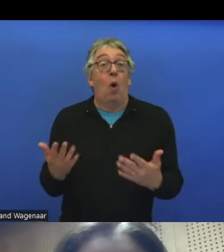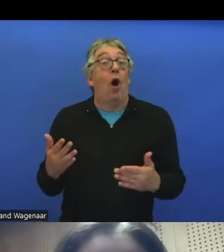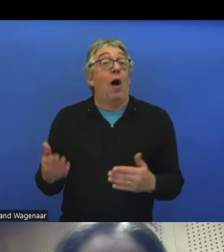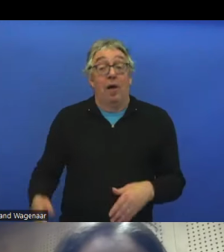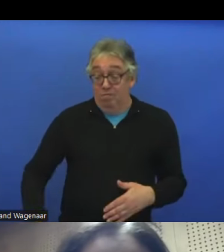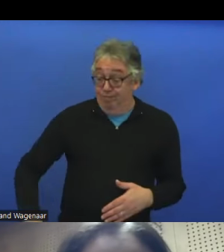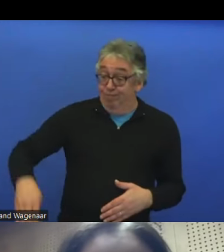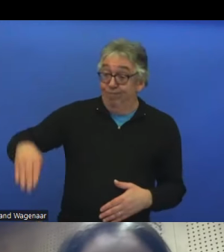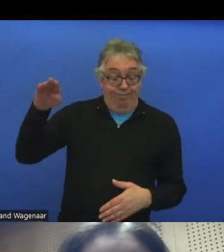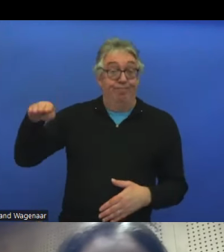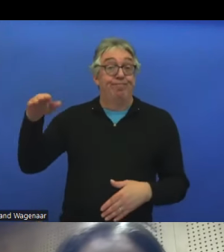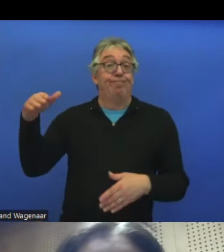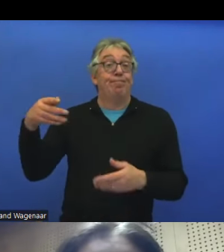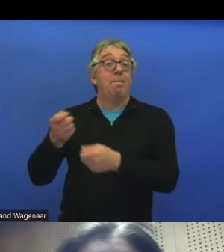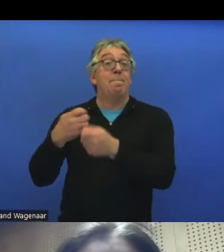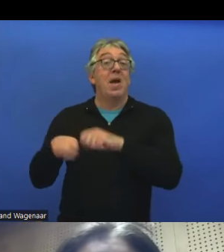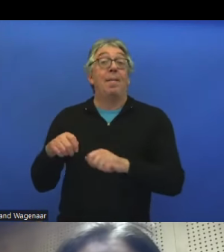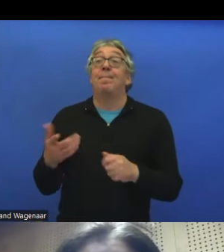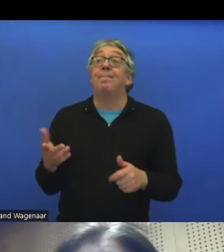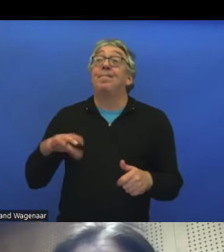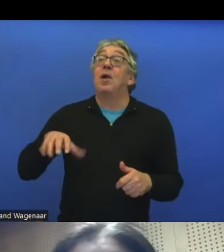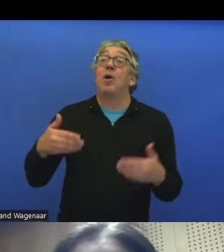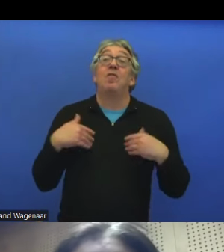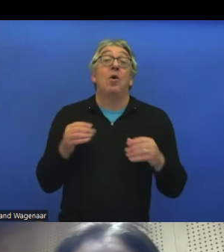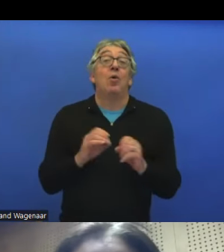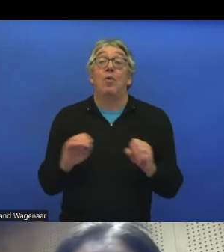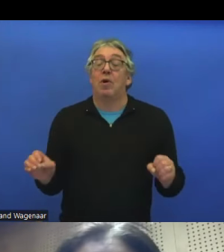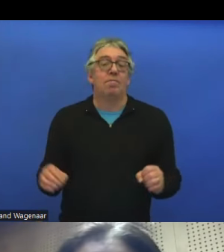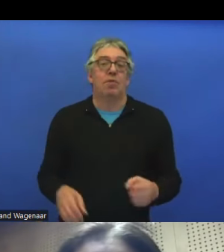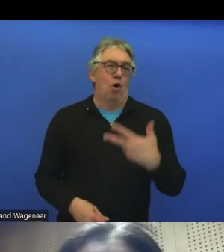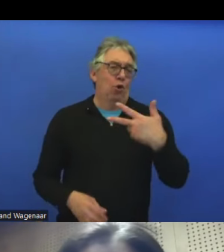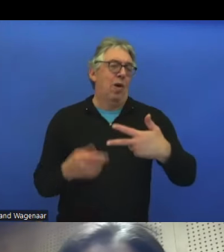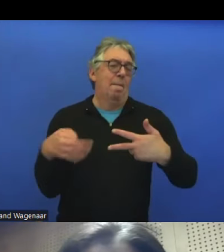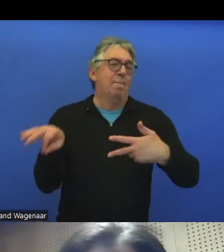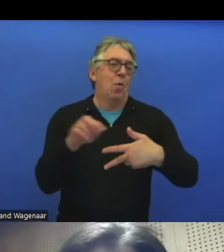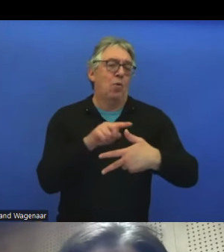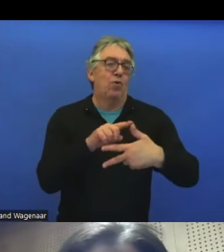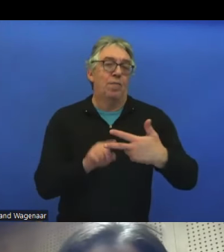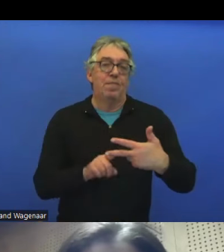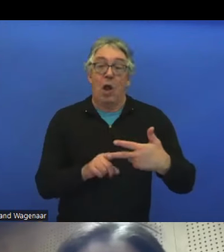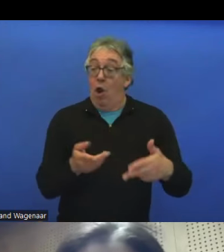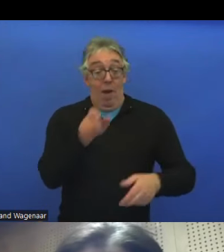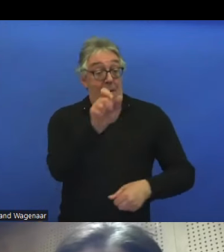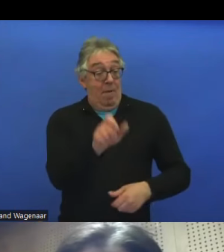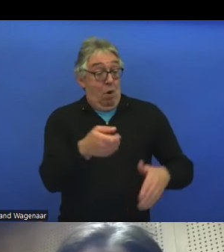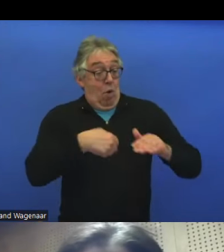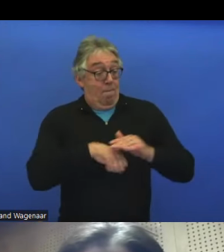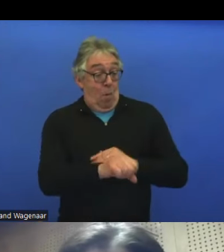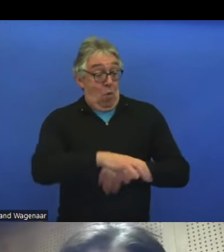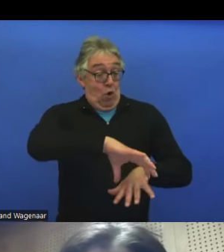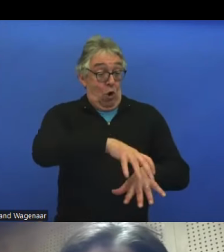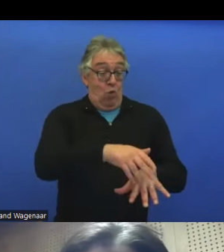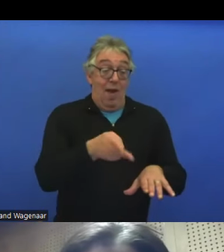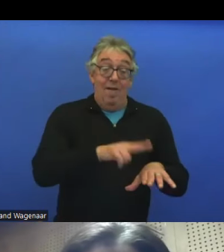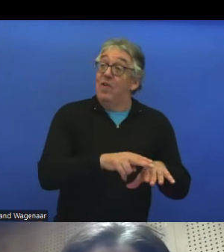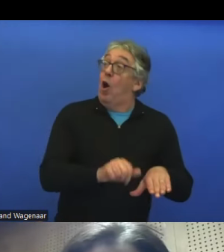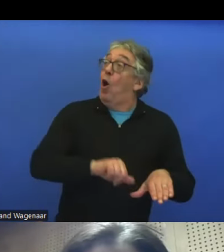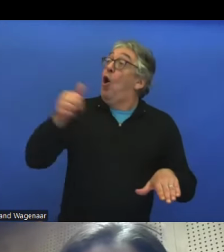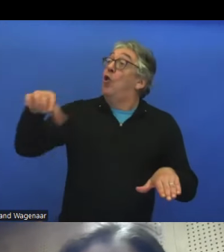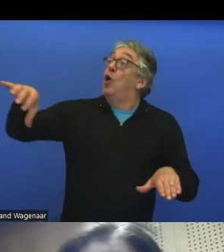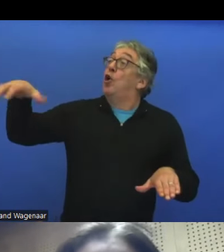one I've already mentioned, that is to grant nationality to a person born on the territory if the person would otherwise